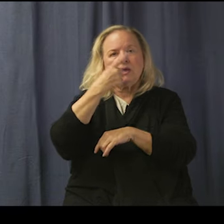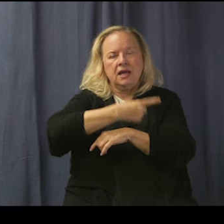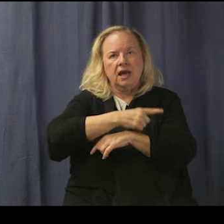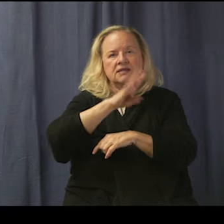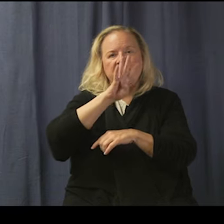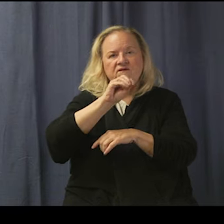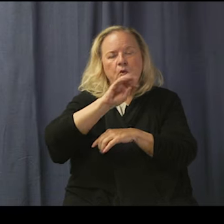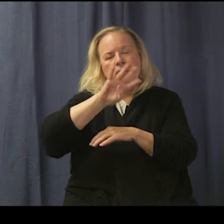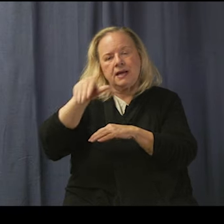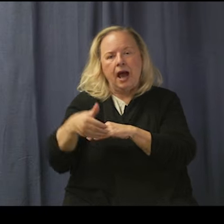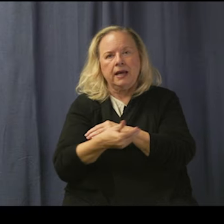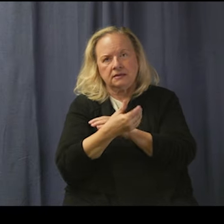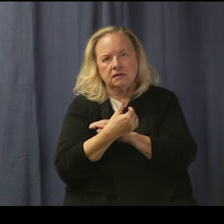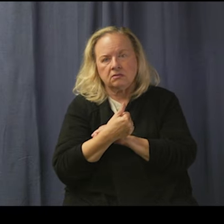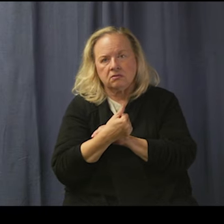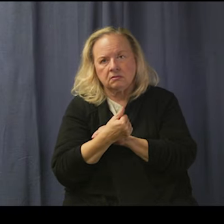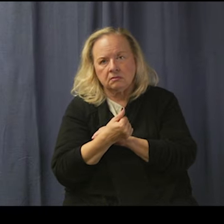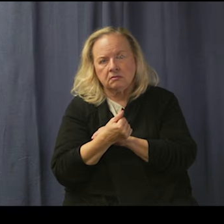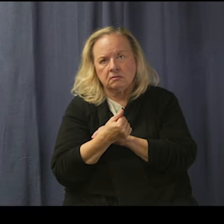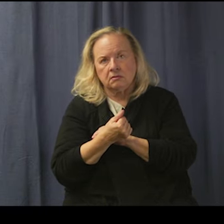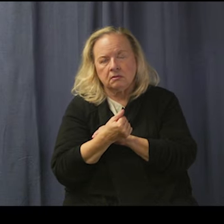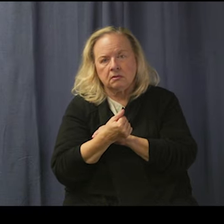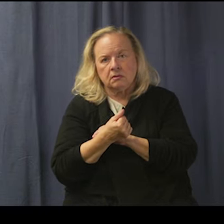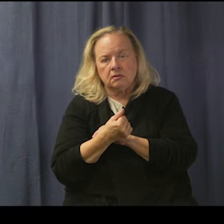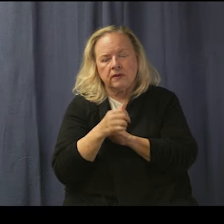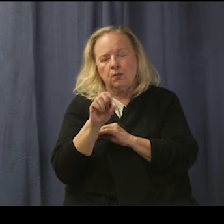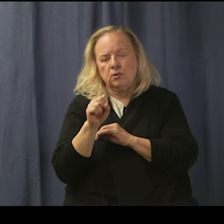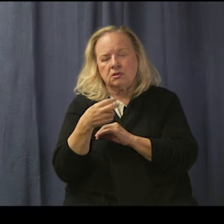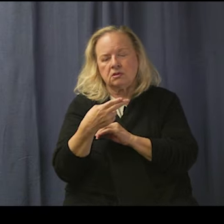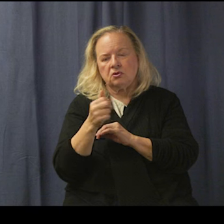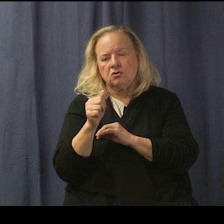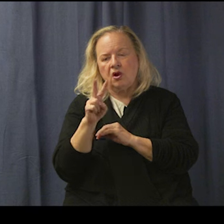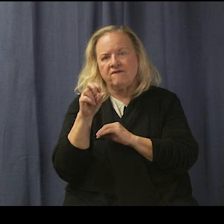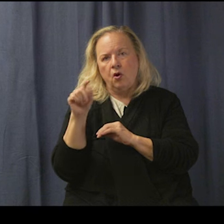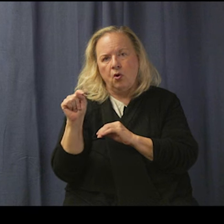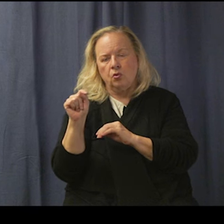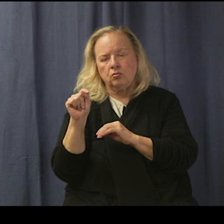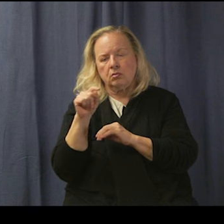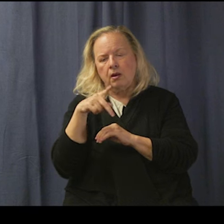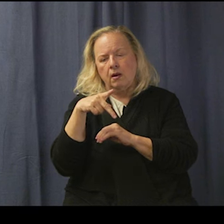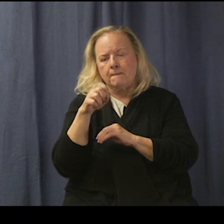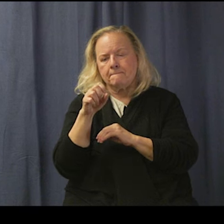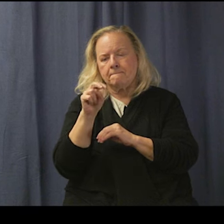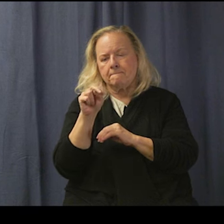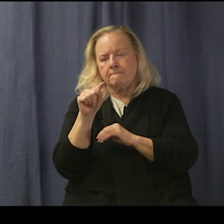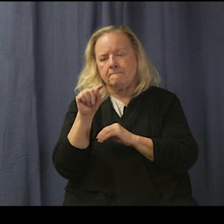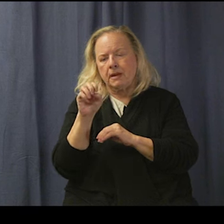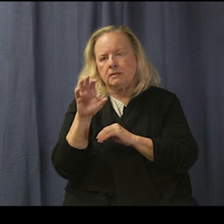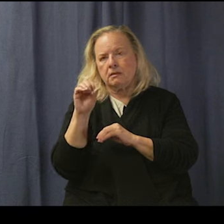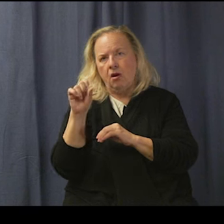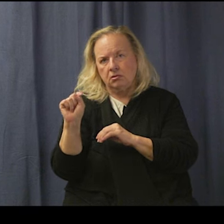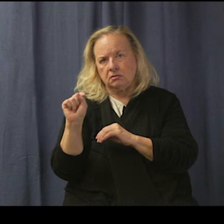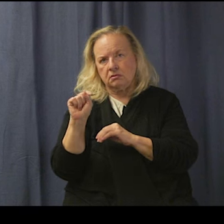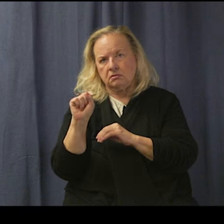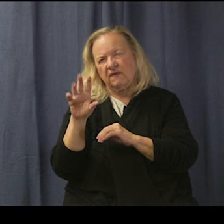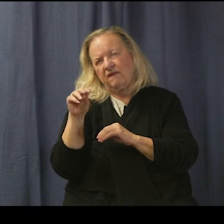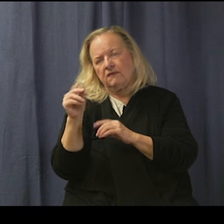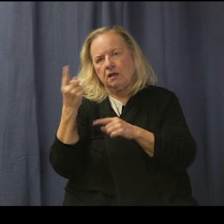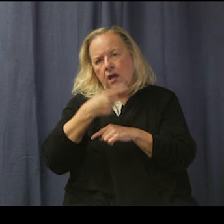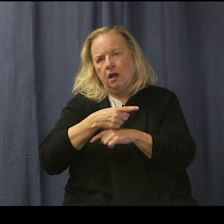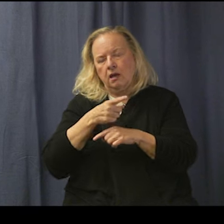and 40 nights. And then, this was at Shavuot, or Pentecost, he goes up, and on the 17th day of